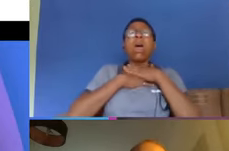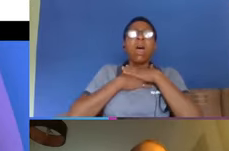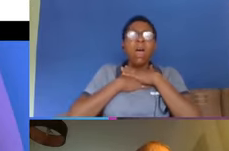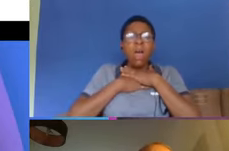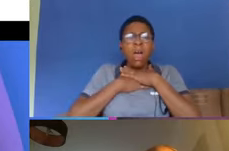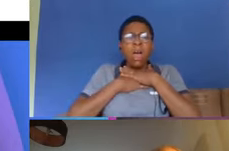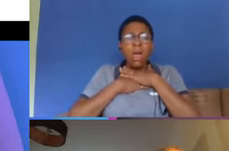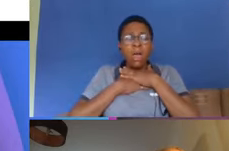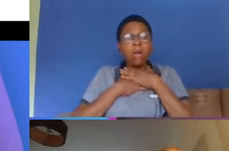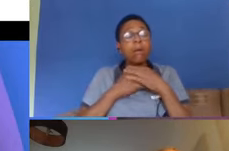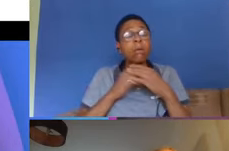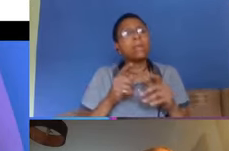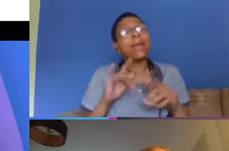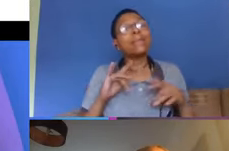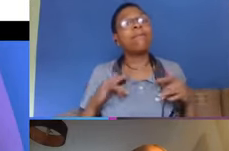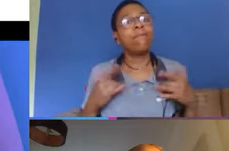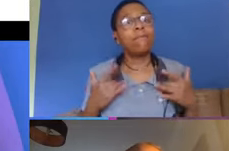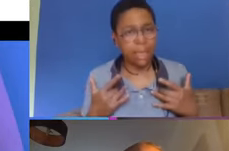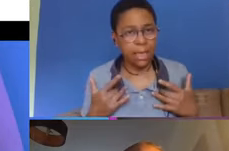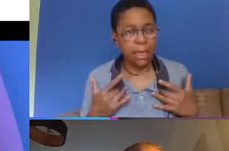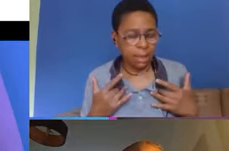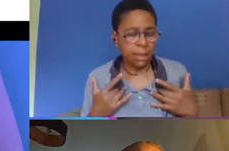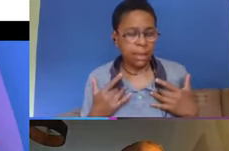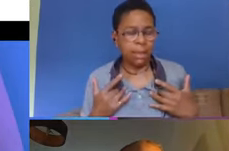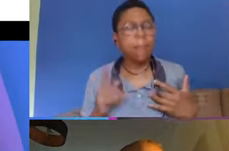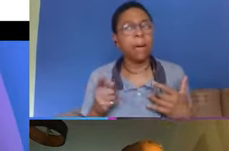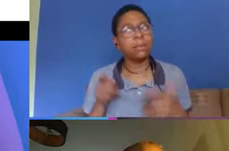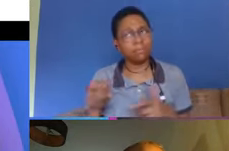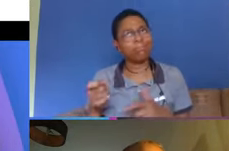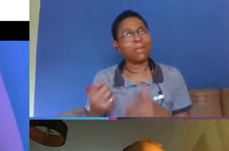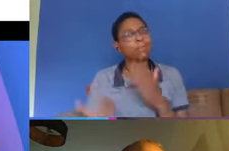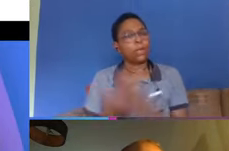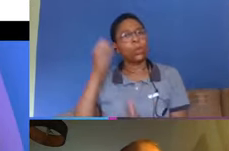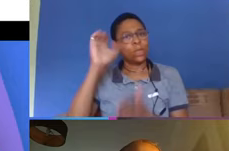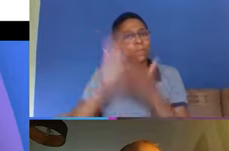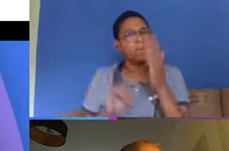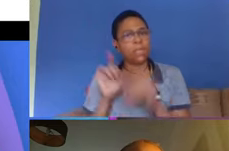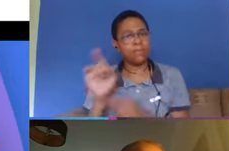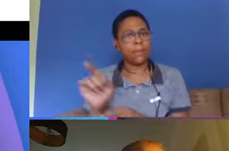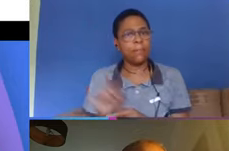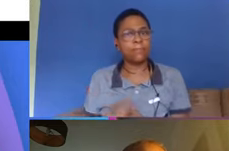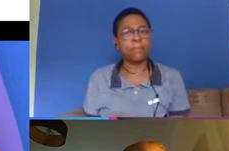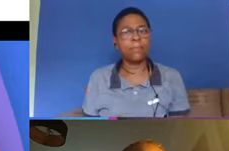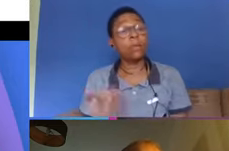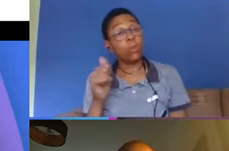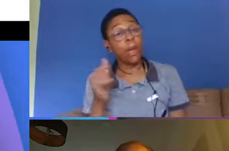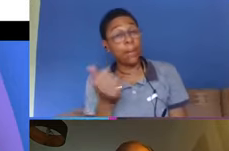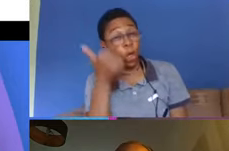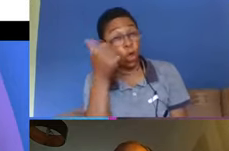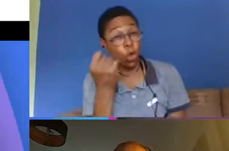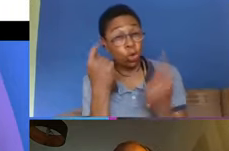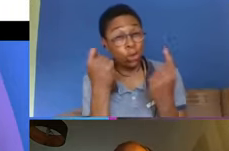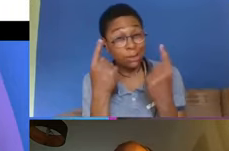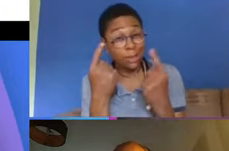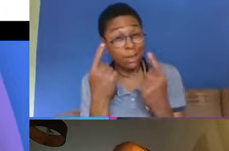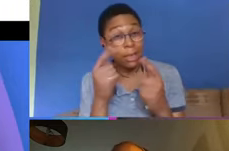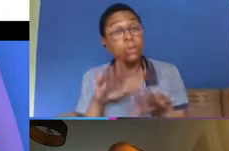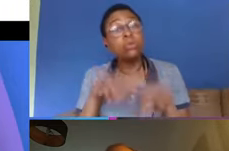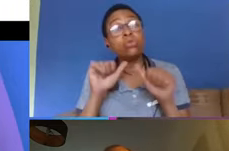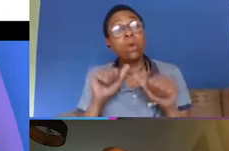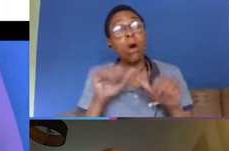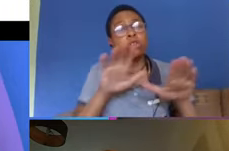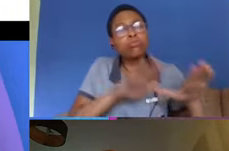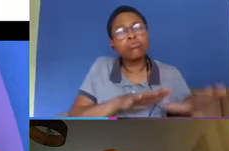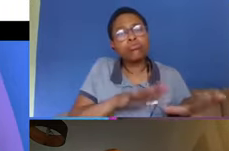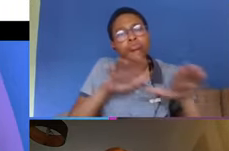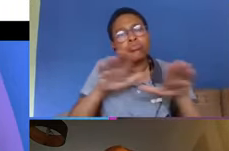a feeling which they're going to have, they're going to experience. So it might be quite a good idea to start gently and to